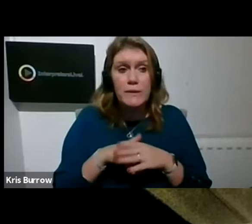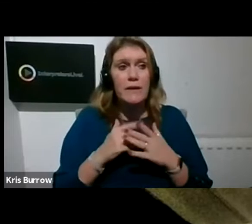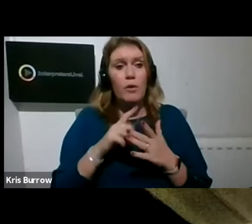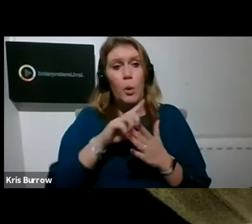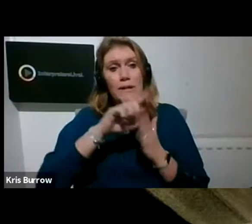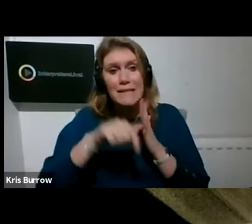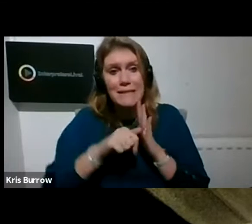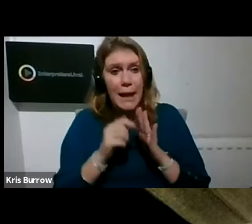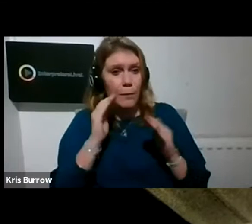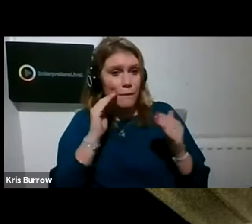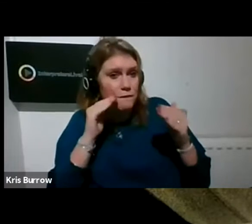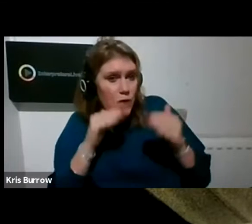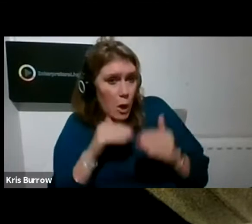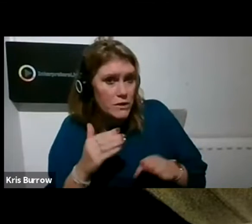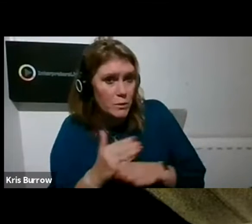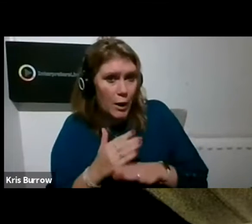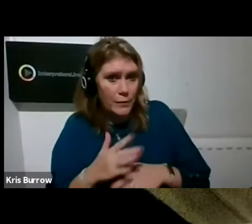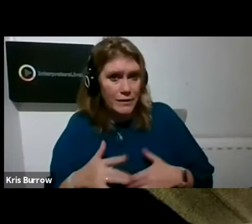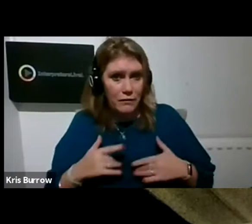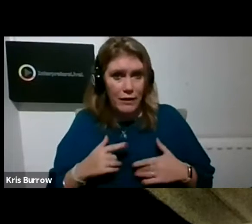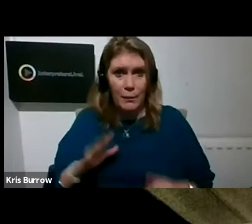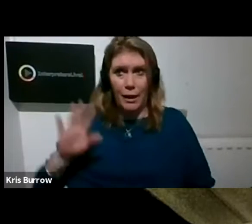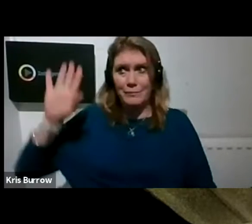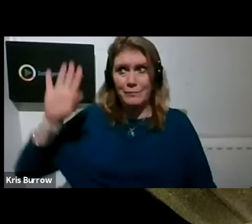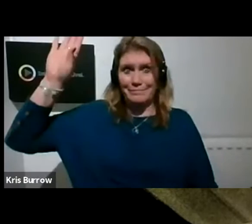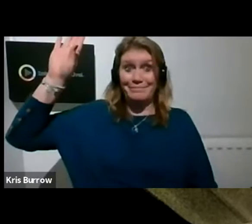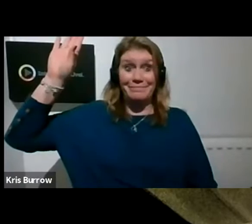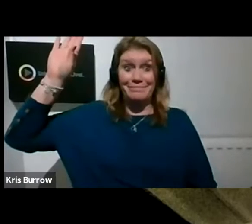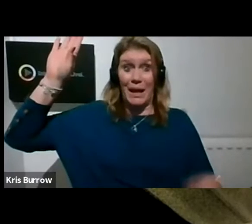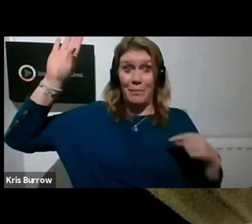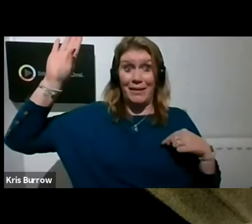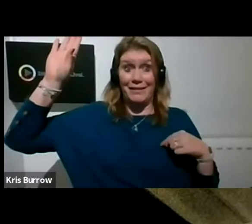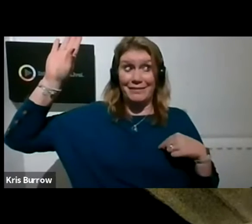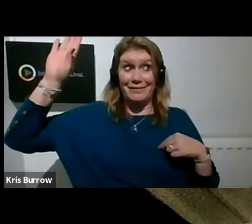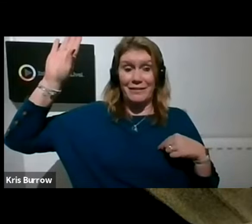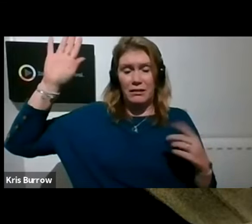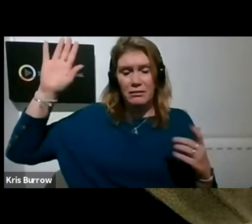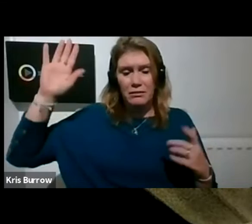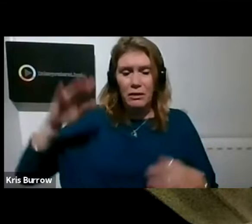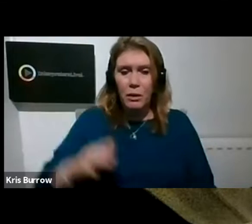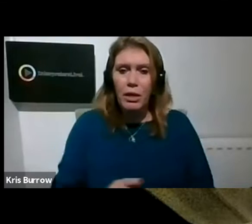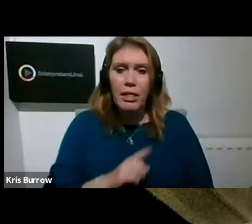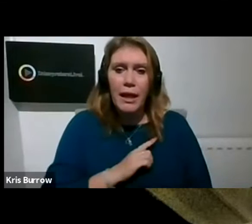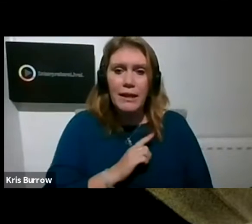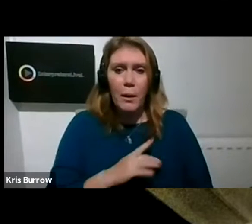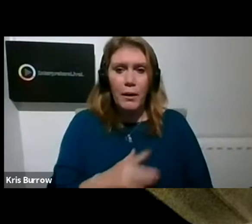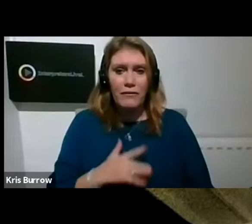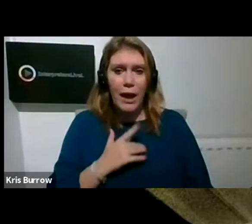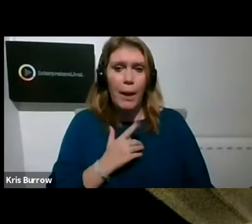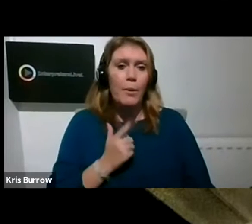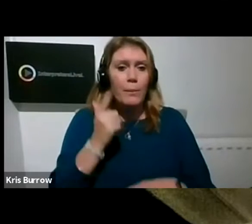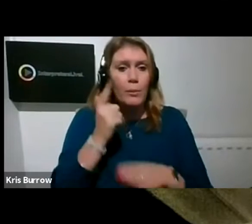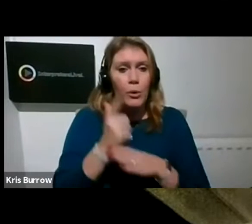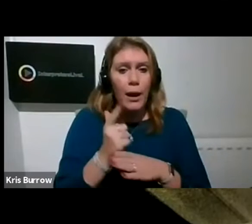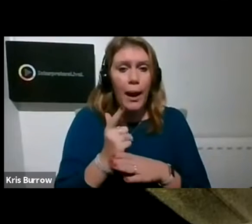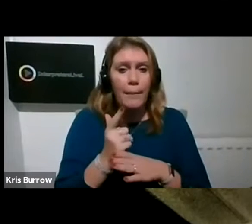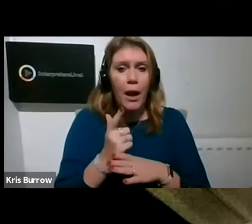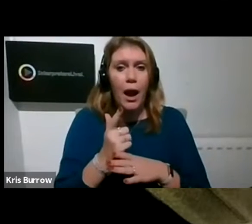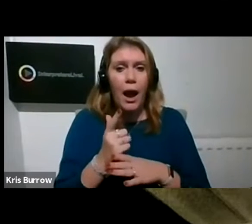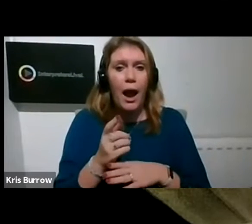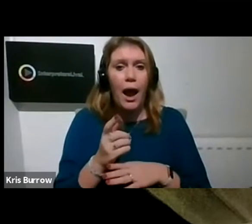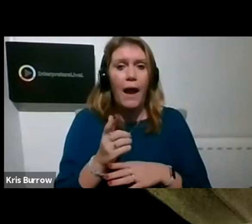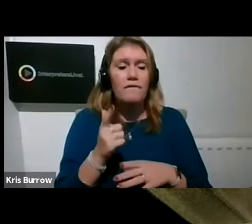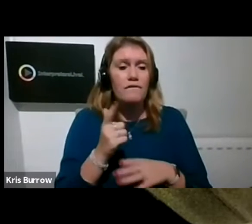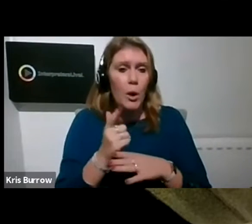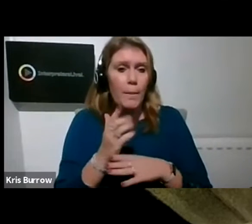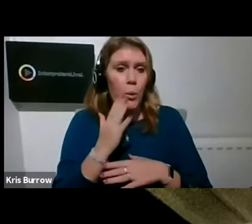work. And we felt that putting people on camera, filming artists while they're singing and playing musical